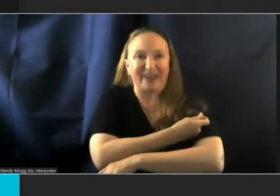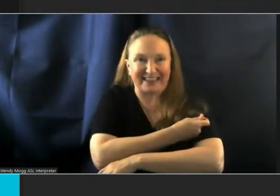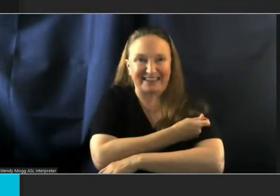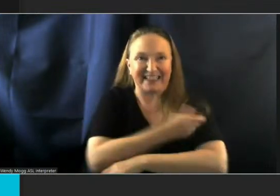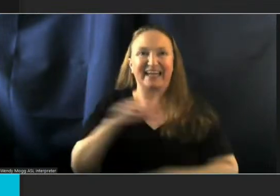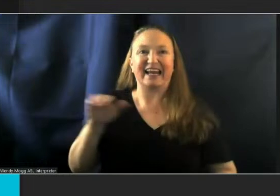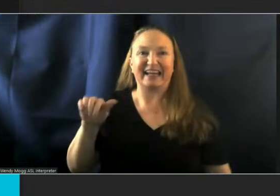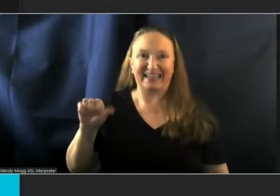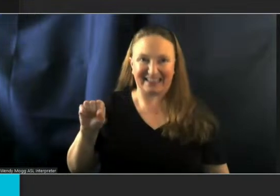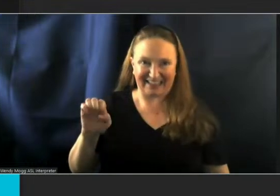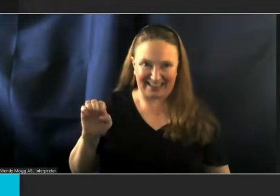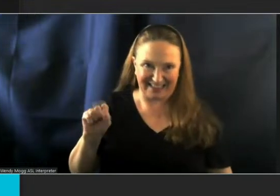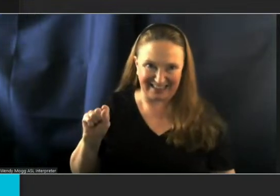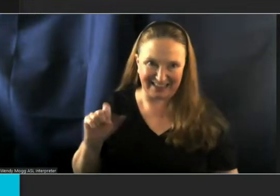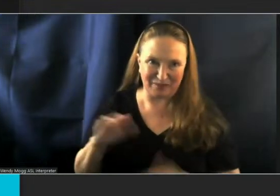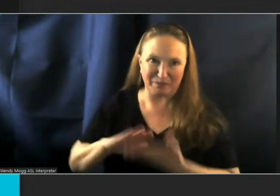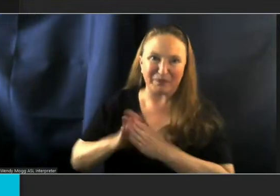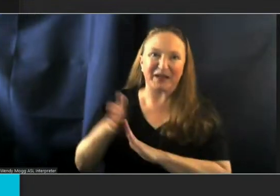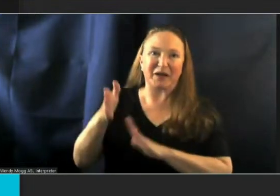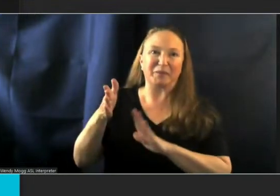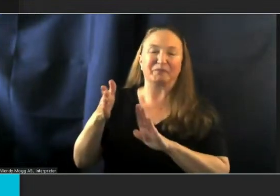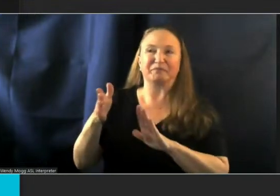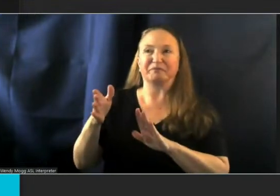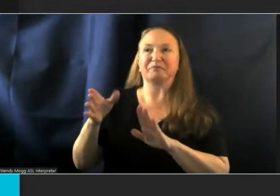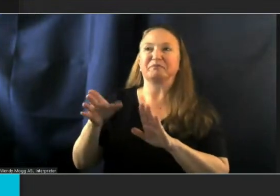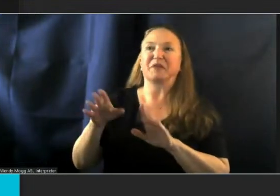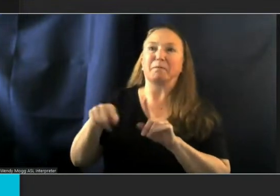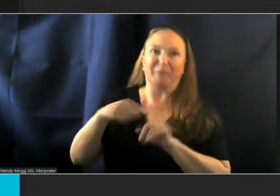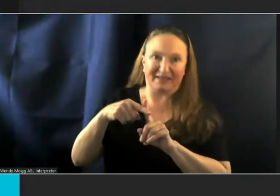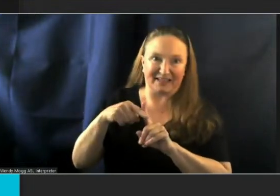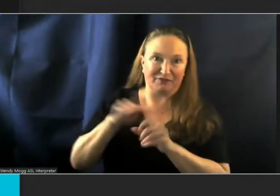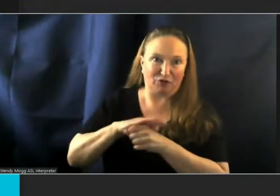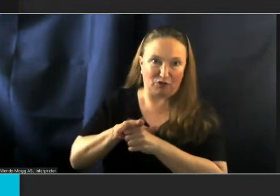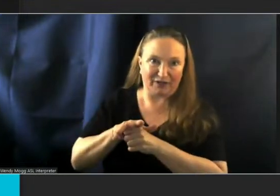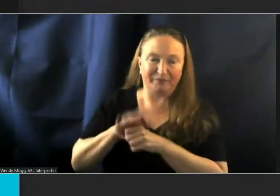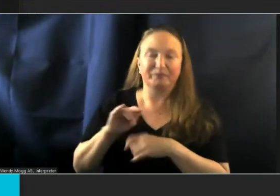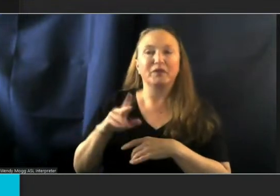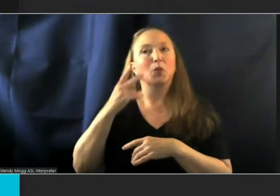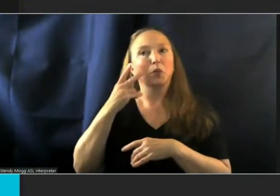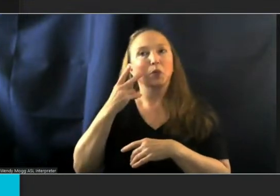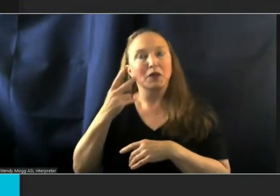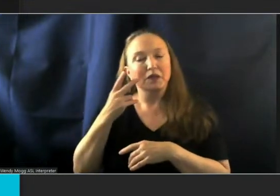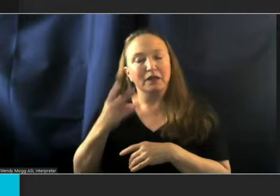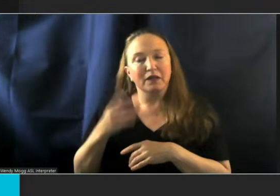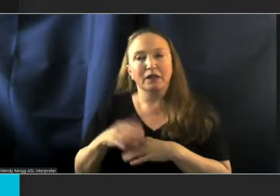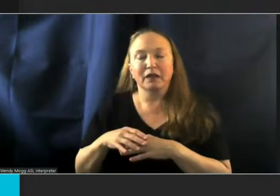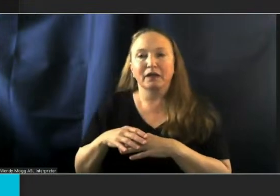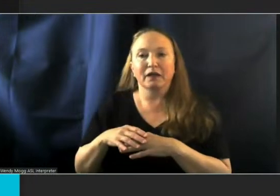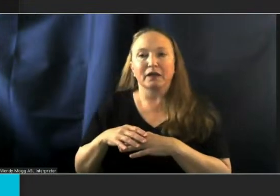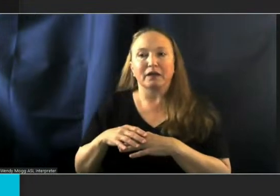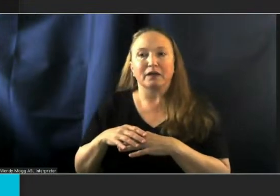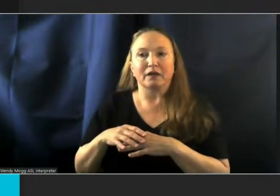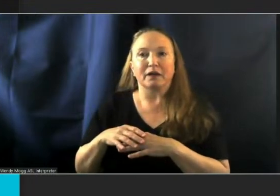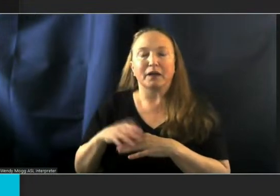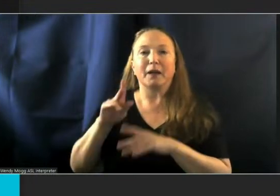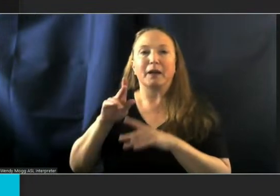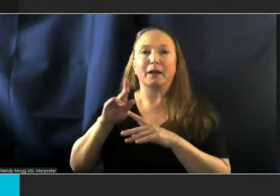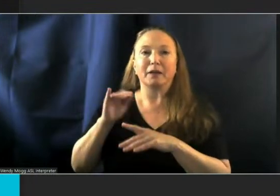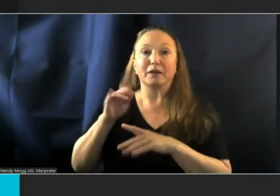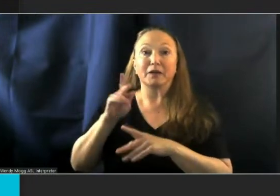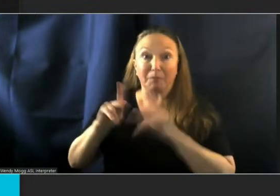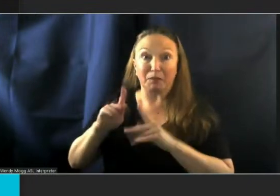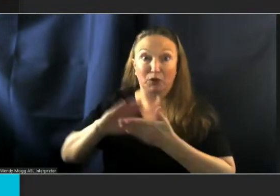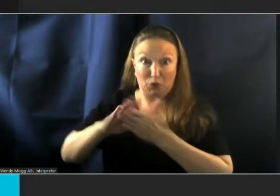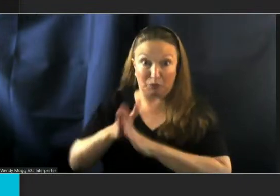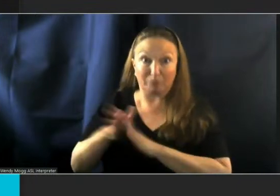the post-vaccination infections, we are seeing, that people are getting a high exposure. So